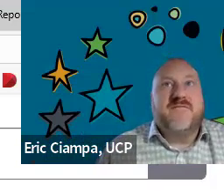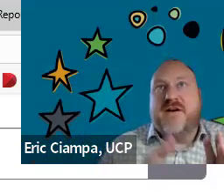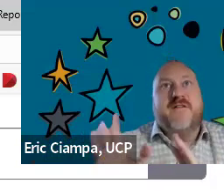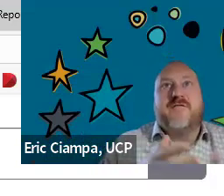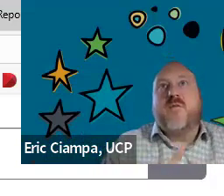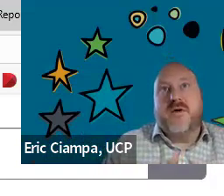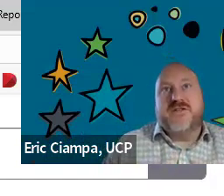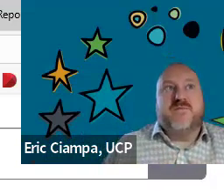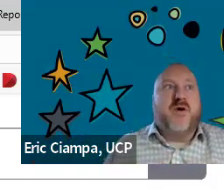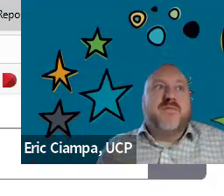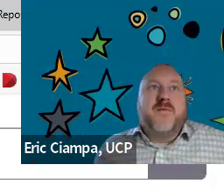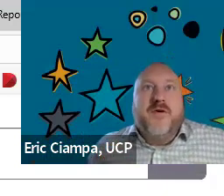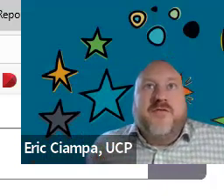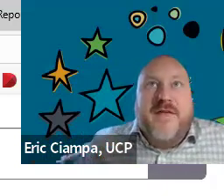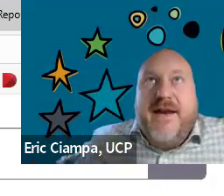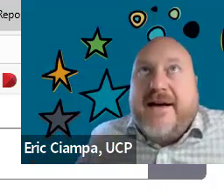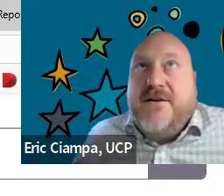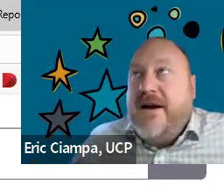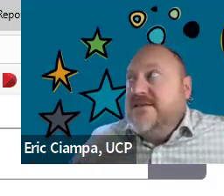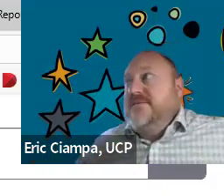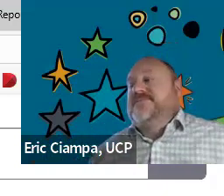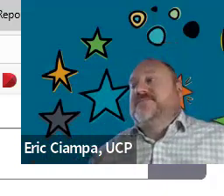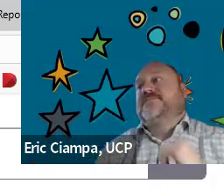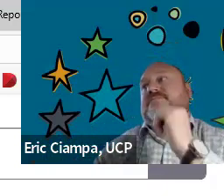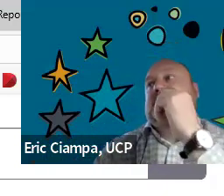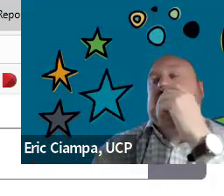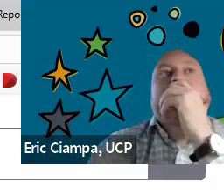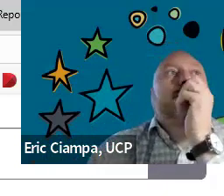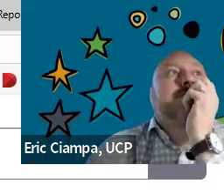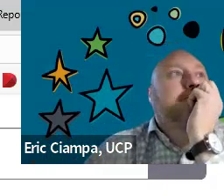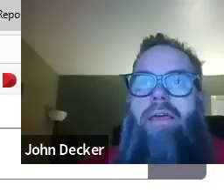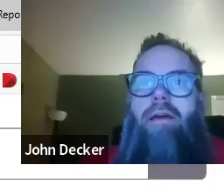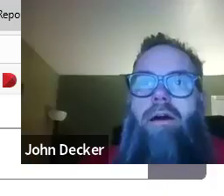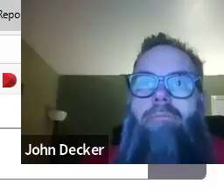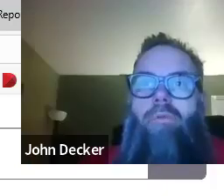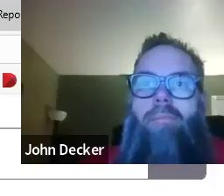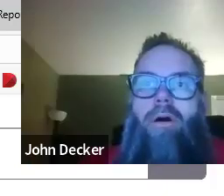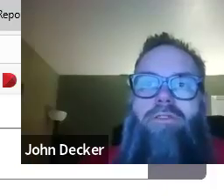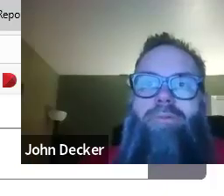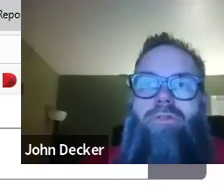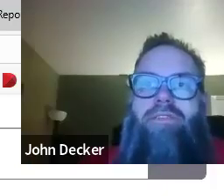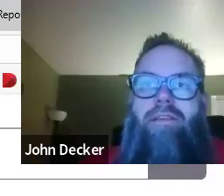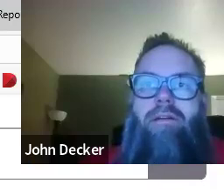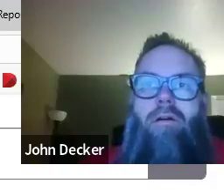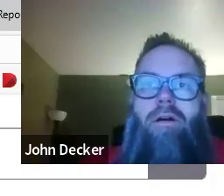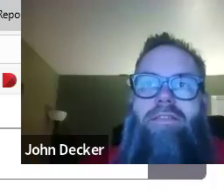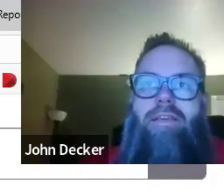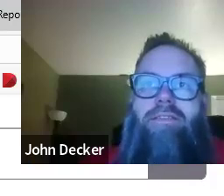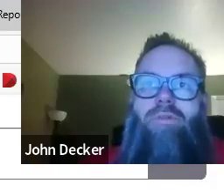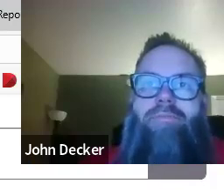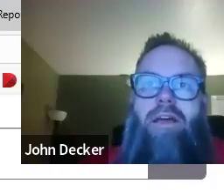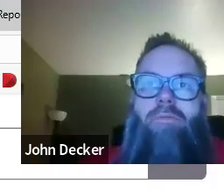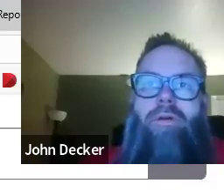increases very different from what we just proposed for the enacted rates. Again, rate models posted